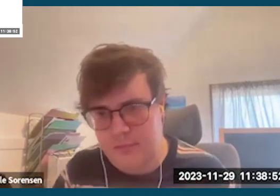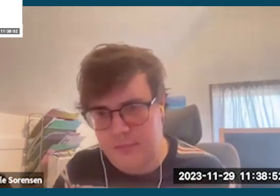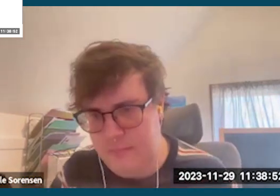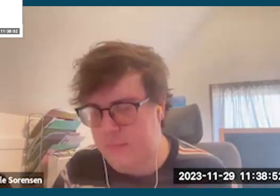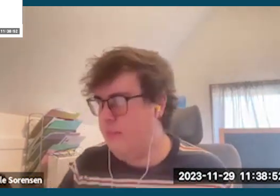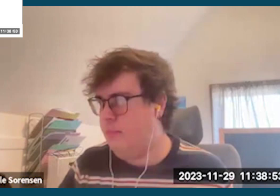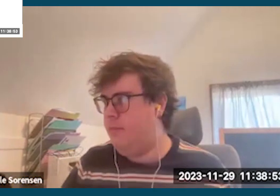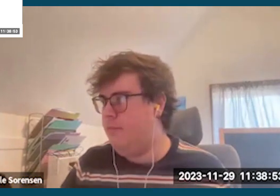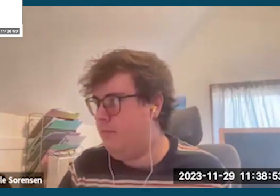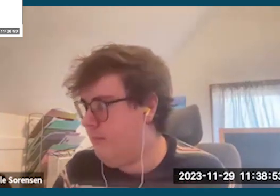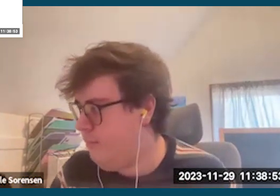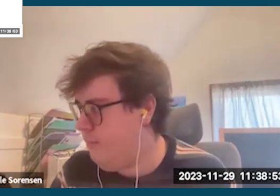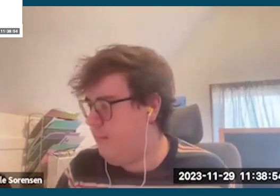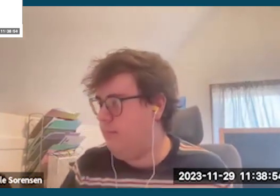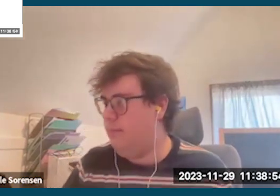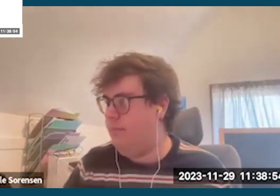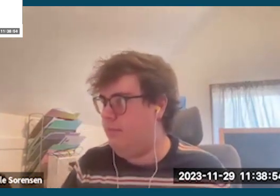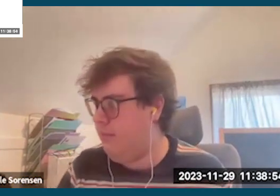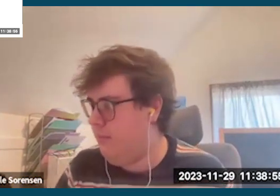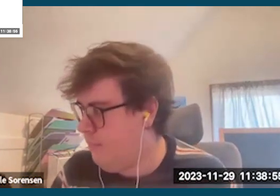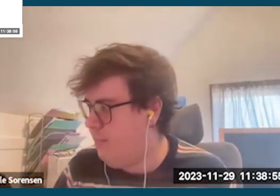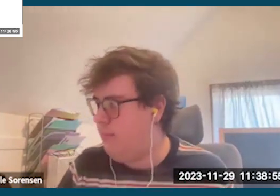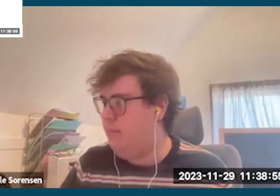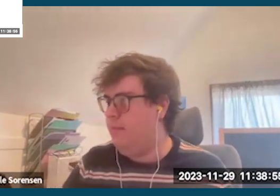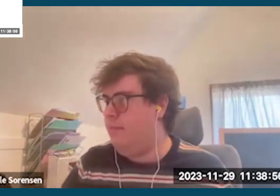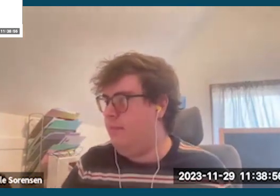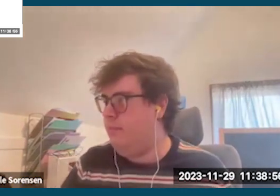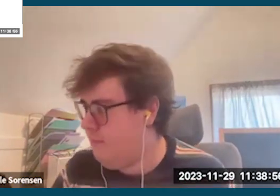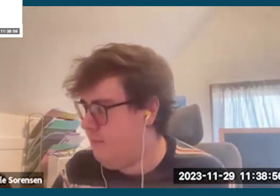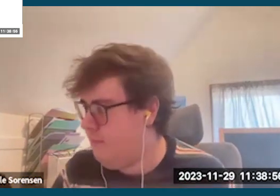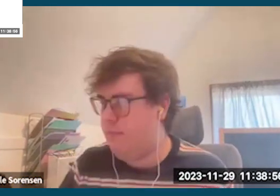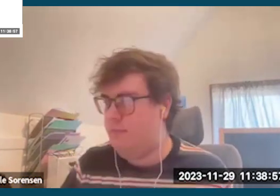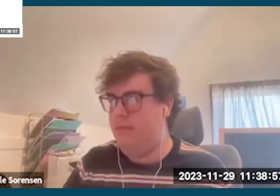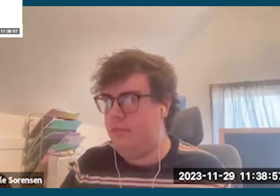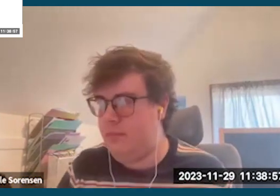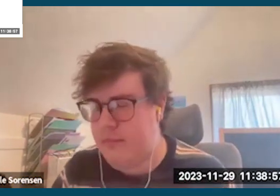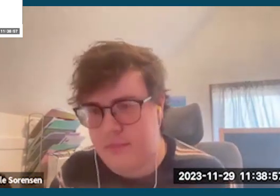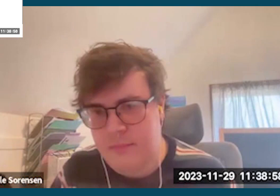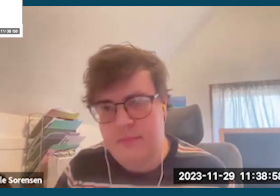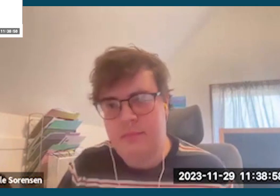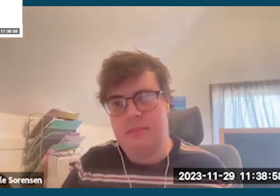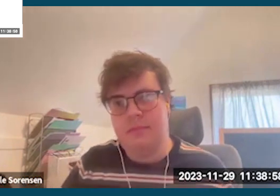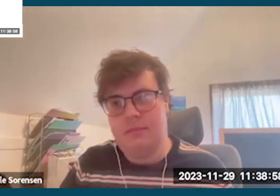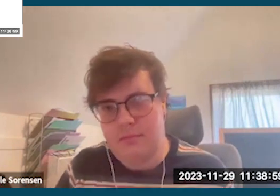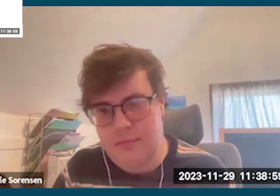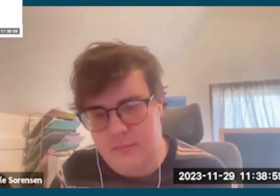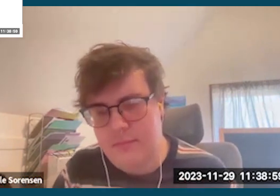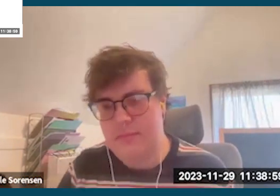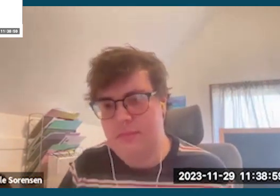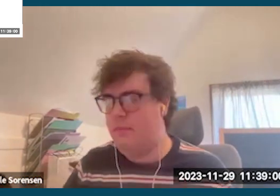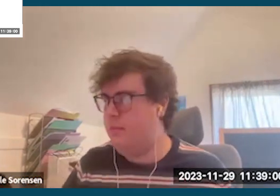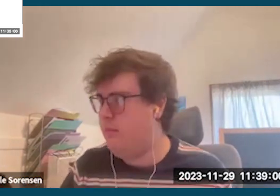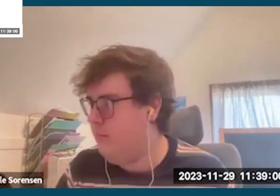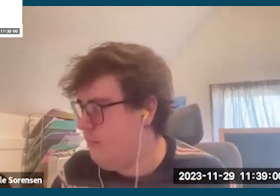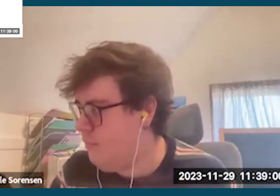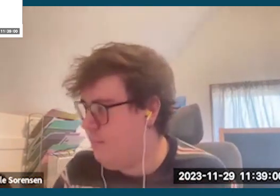confused when they call the number and don't get through right away and then hang up, but have no other way to reach me. There have been